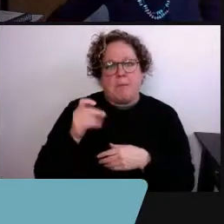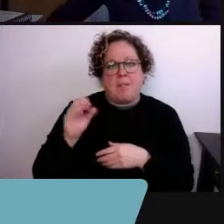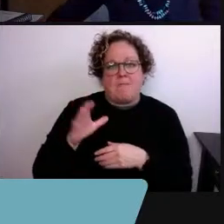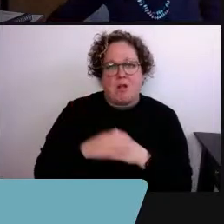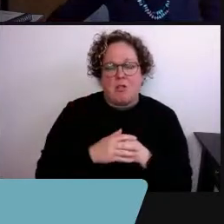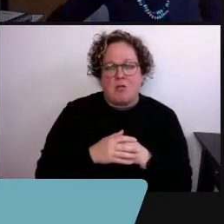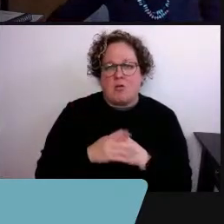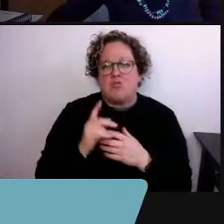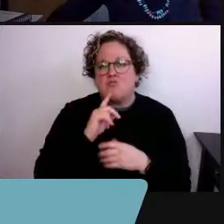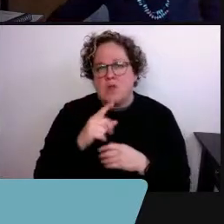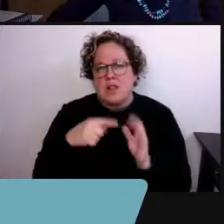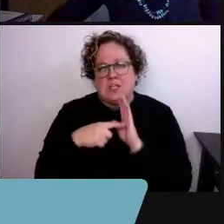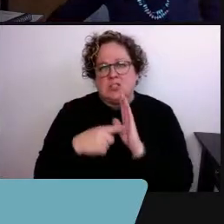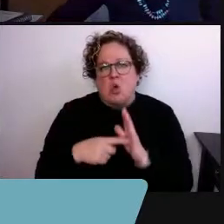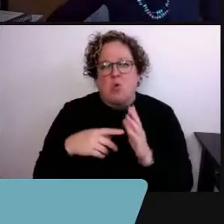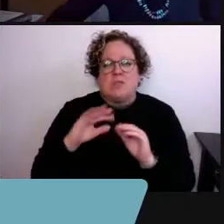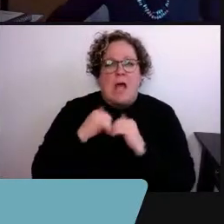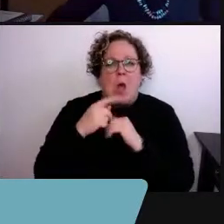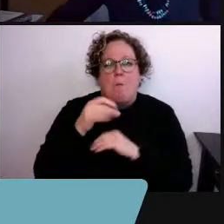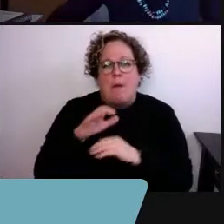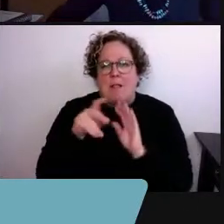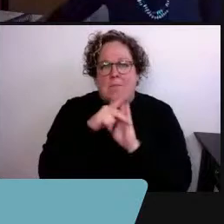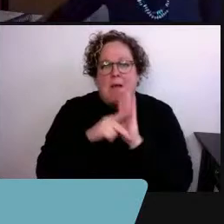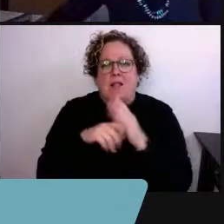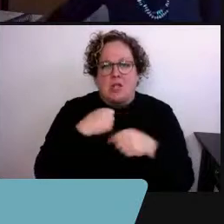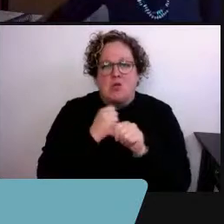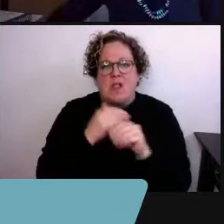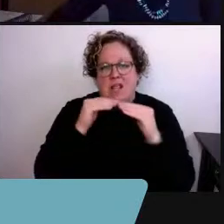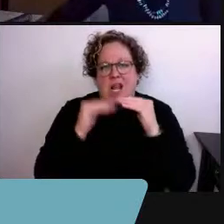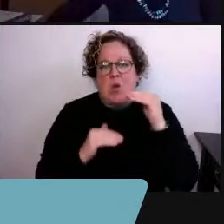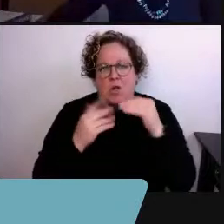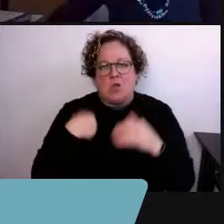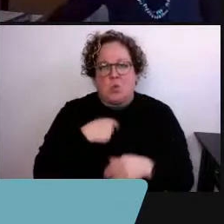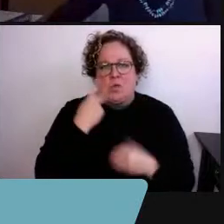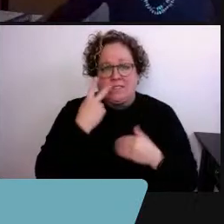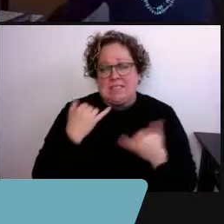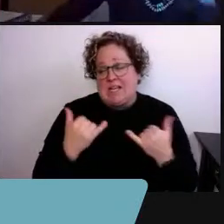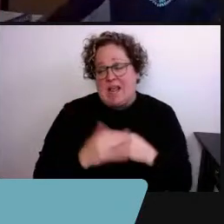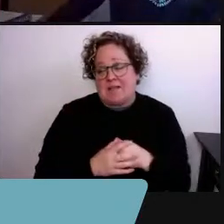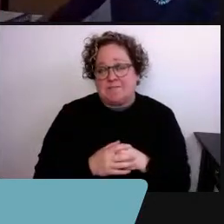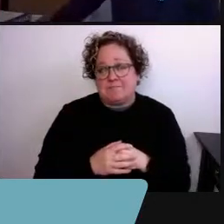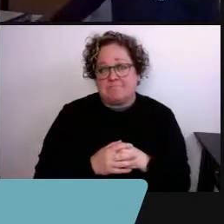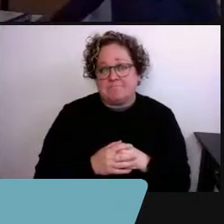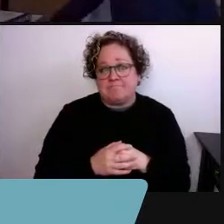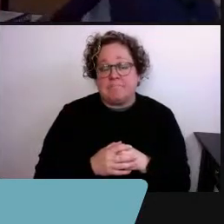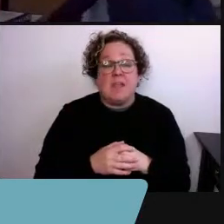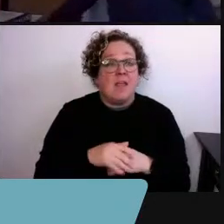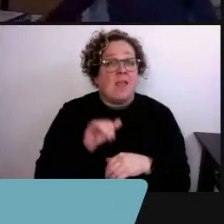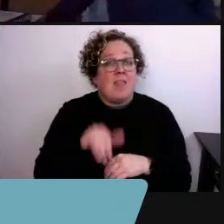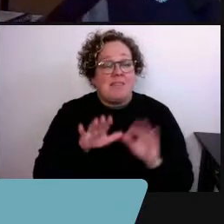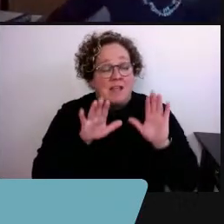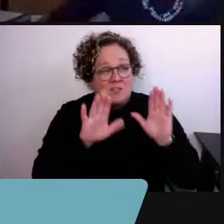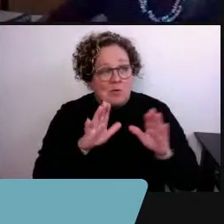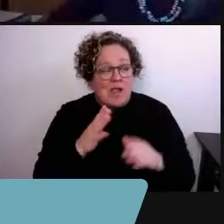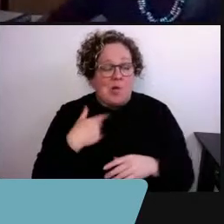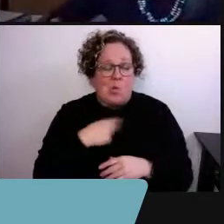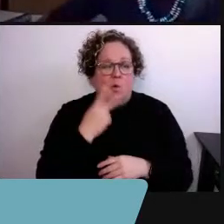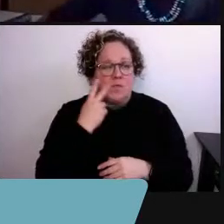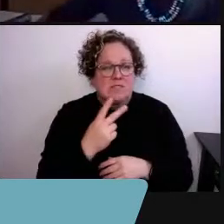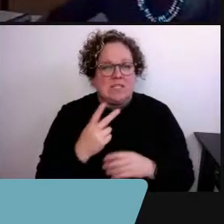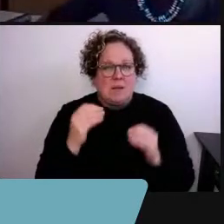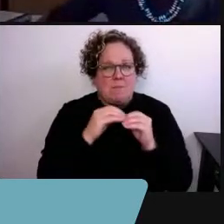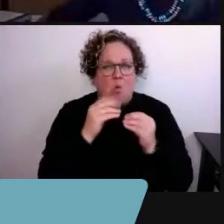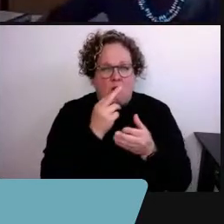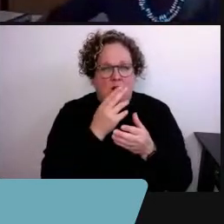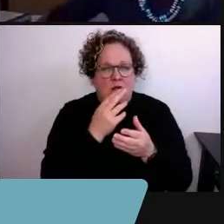policies created the inequities that we see economically today. That's great. Yeah, we'll find some information on those resources